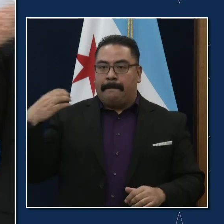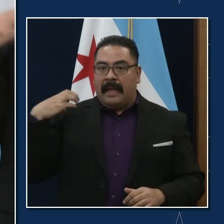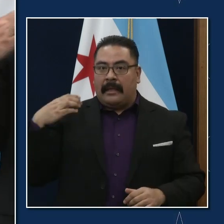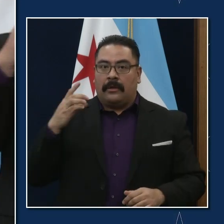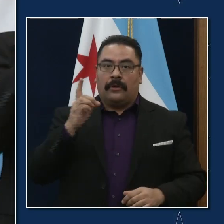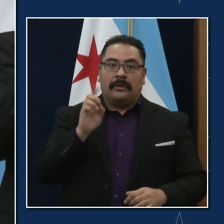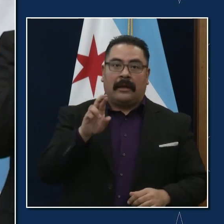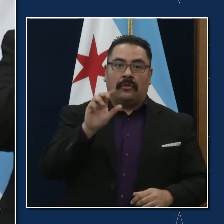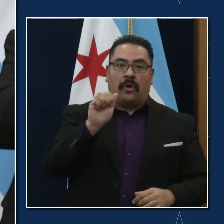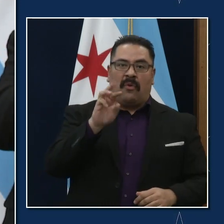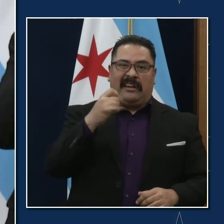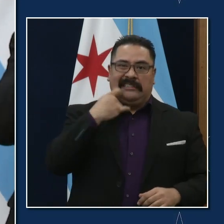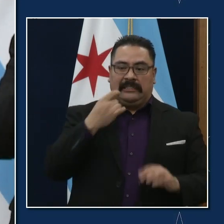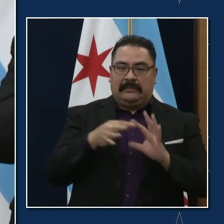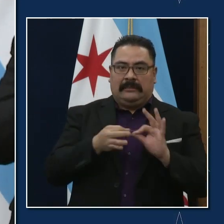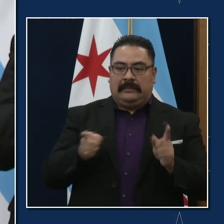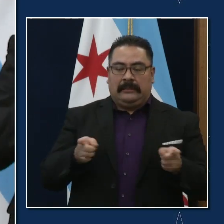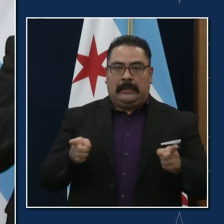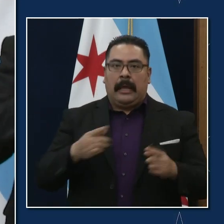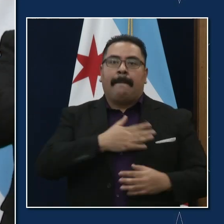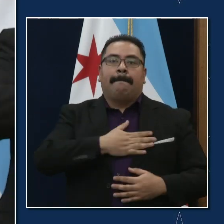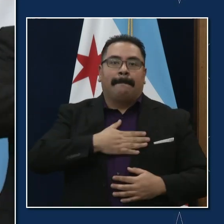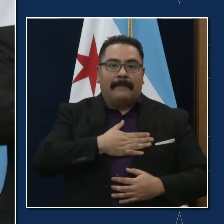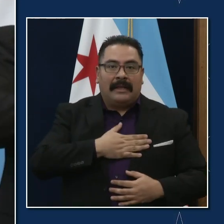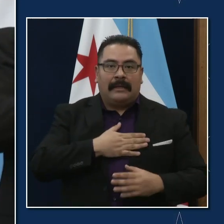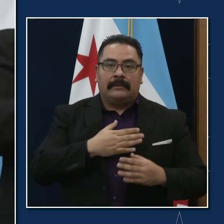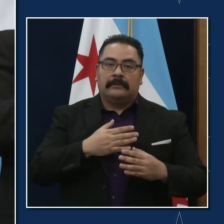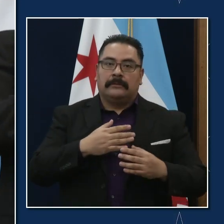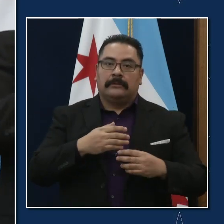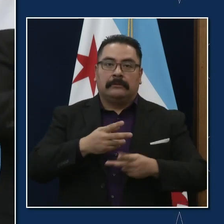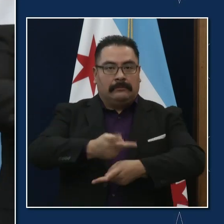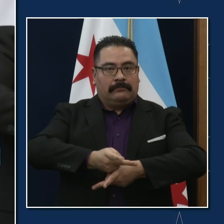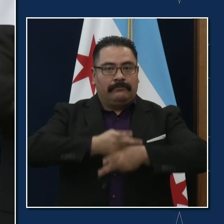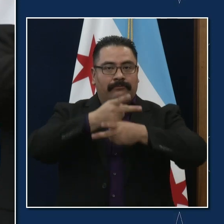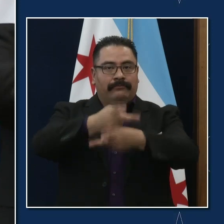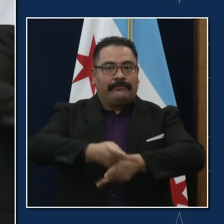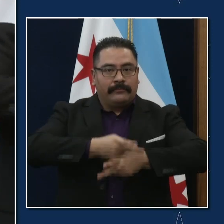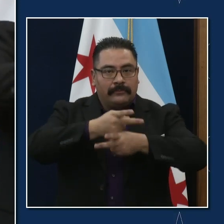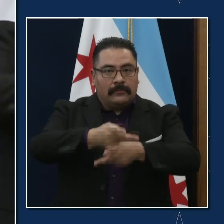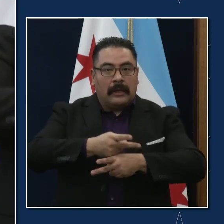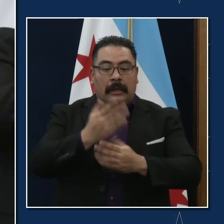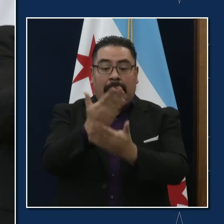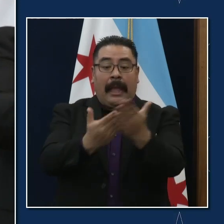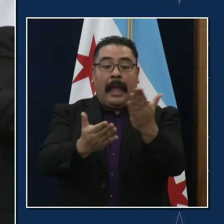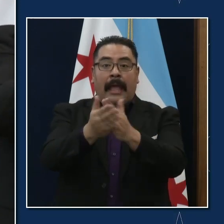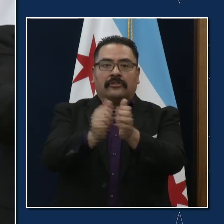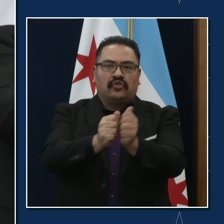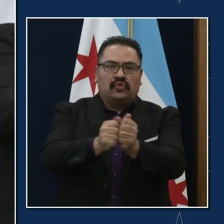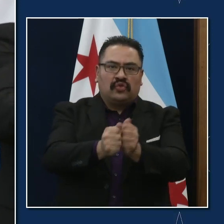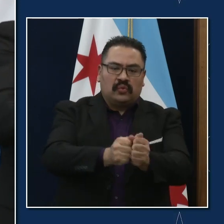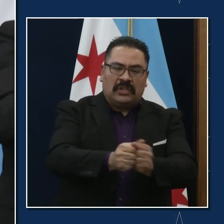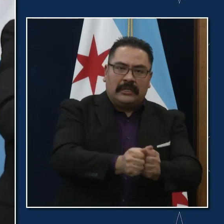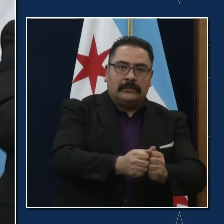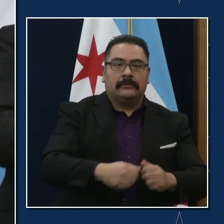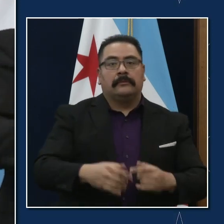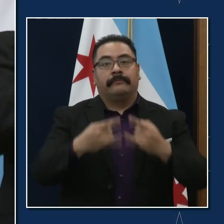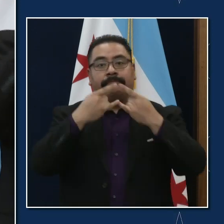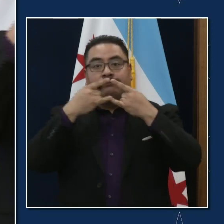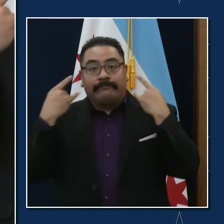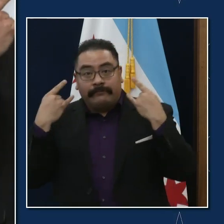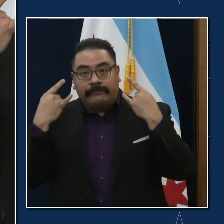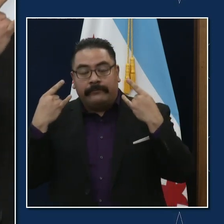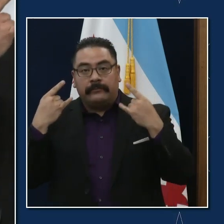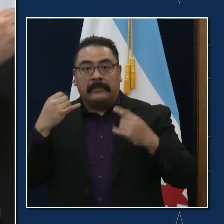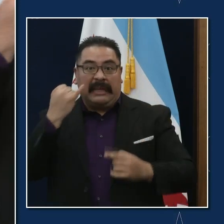Dr. Arwady said. Please continue to exercise caution. Wash your hands. Use your mask